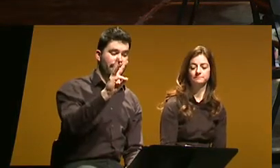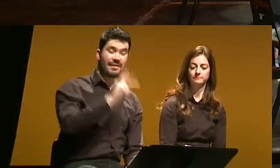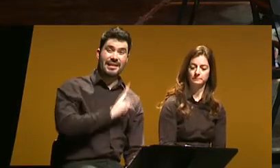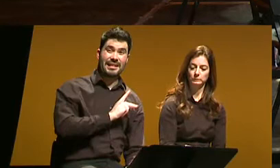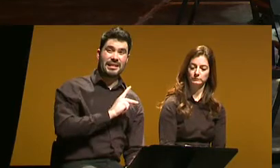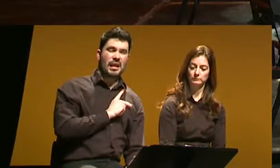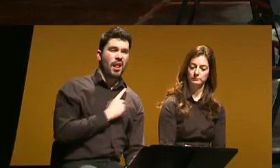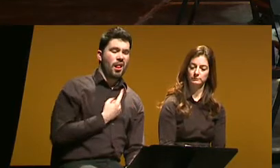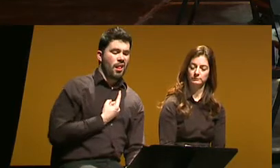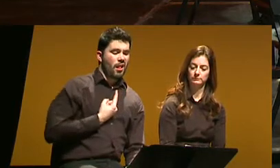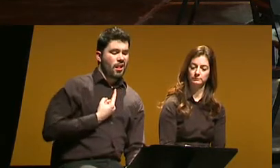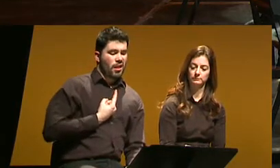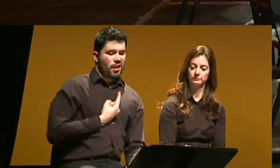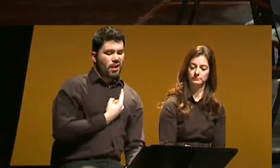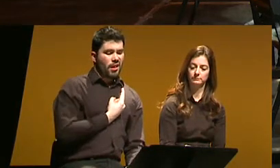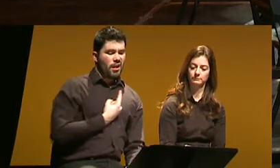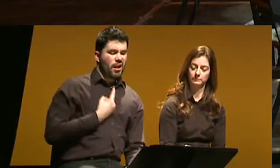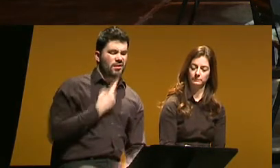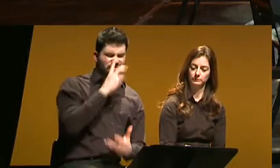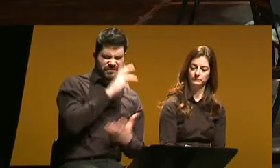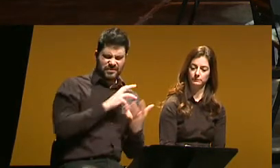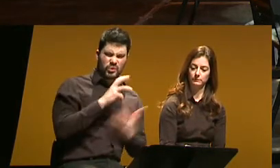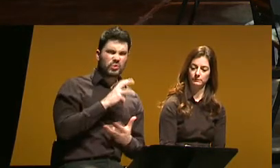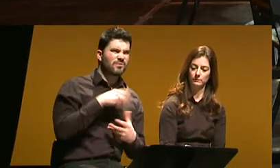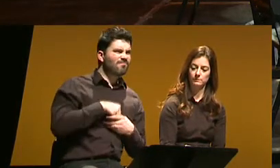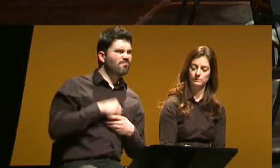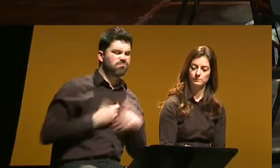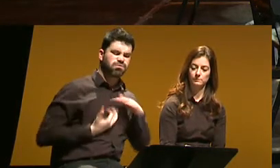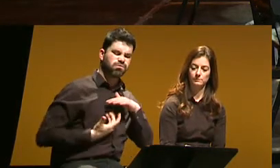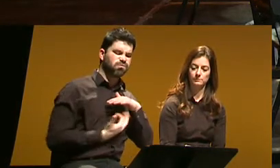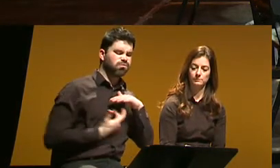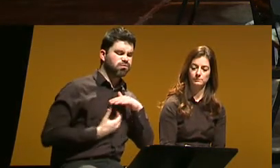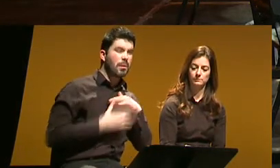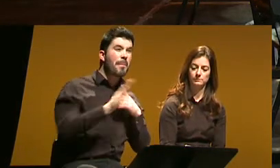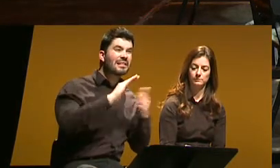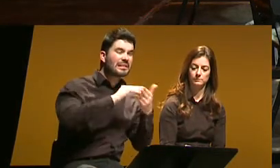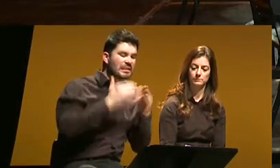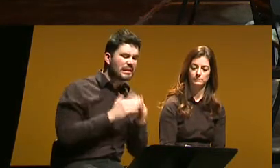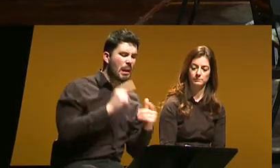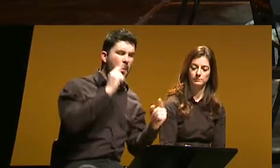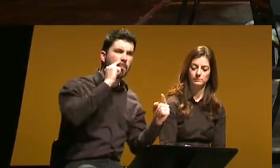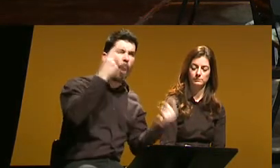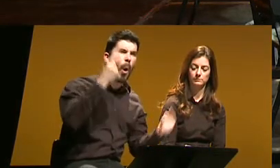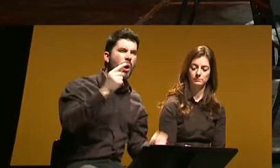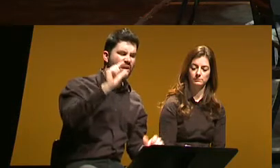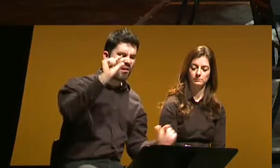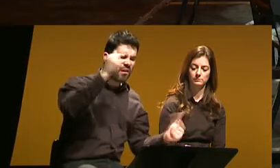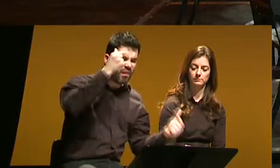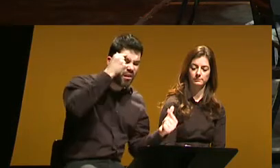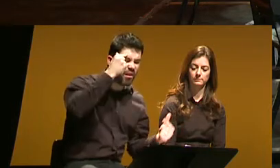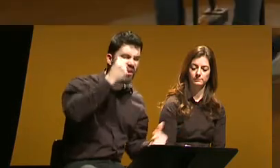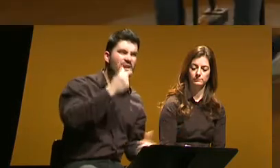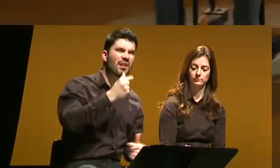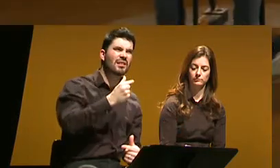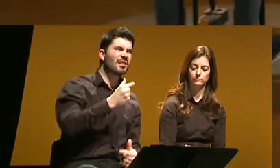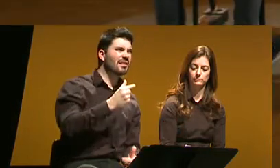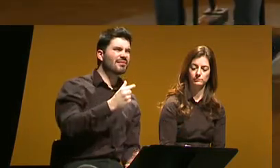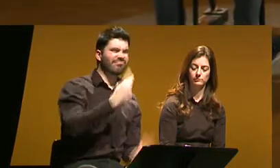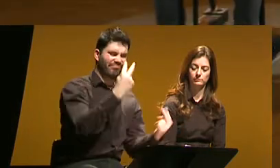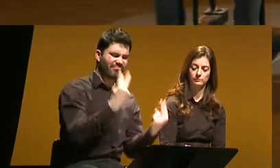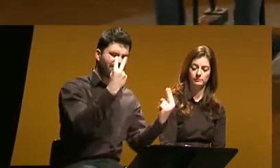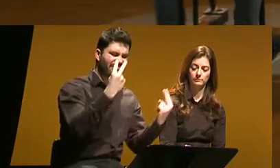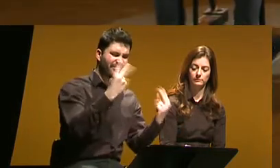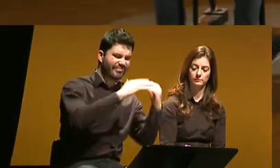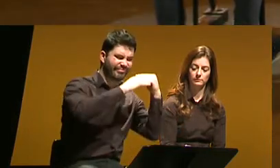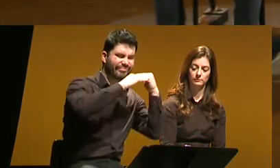2006. I'm a lonely, confused, and angry teenager. Greenville is... boring. Bigoted. Ignorant. And stagnant. My closest high